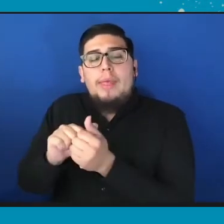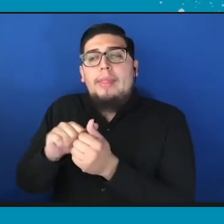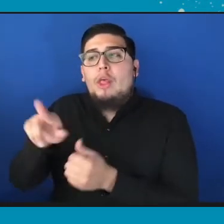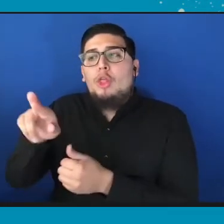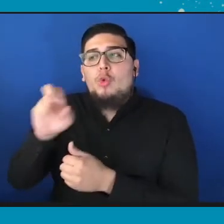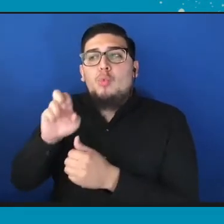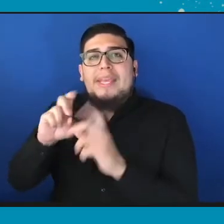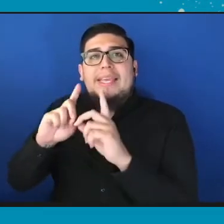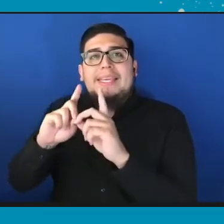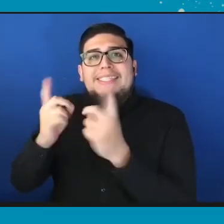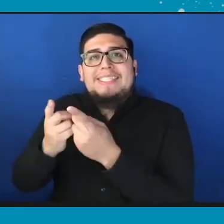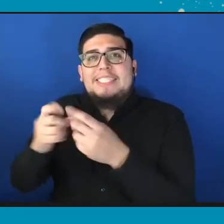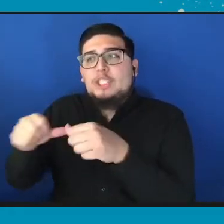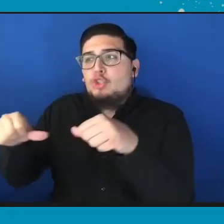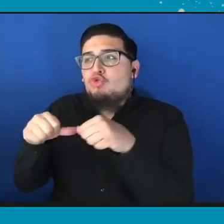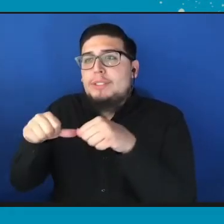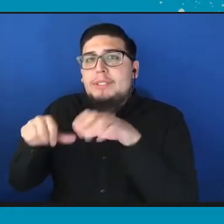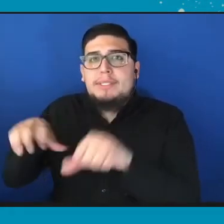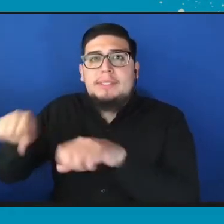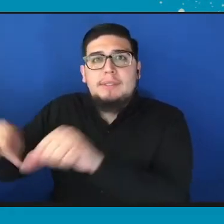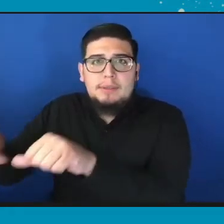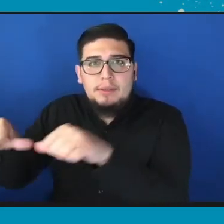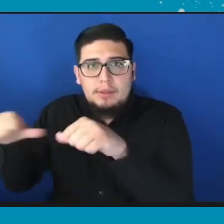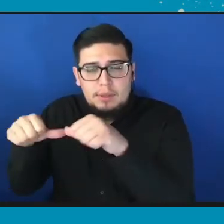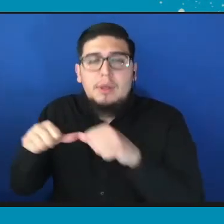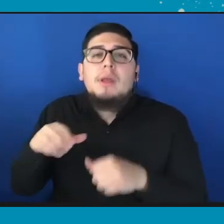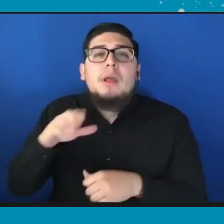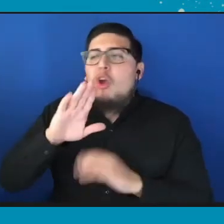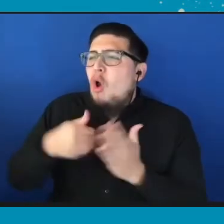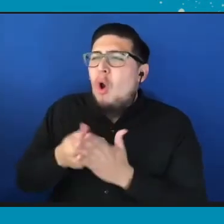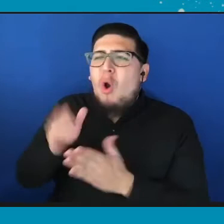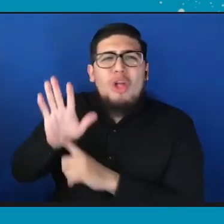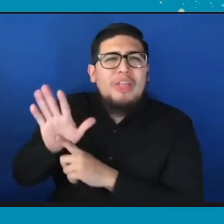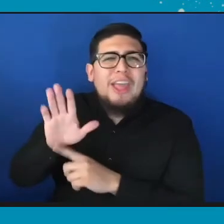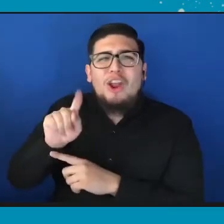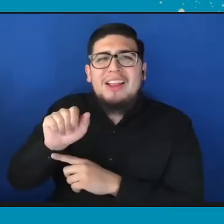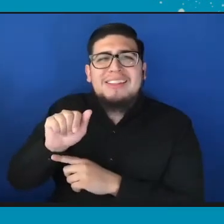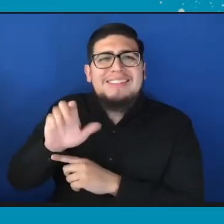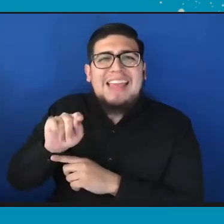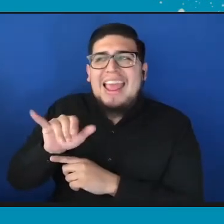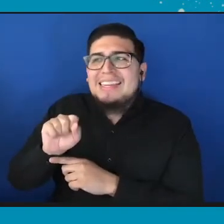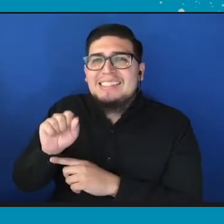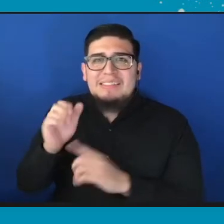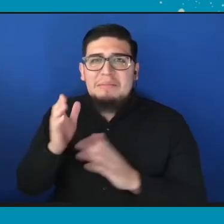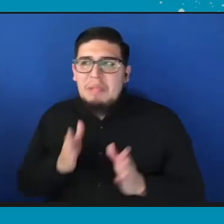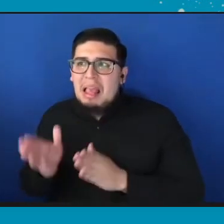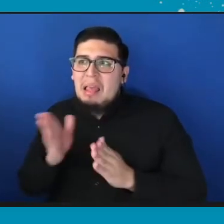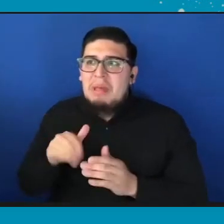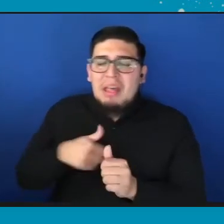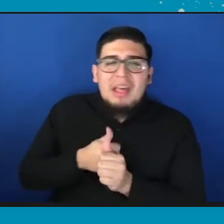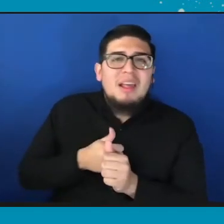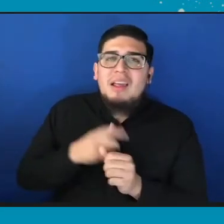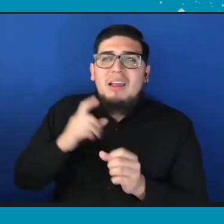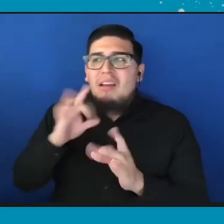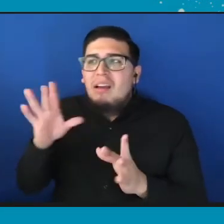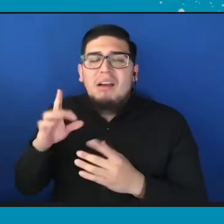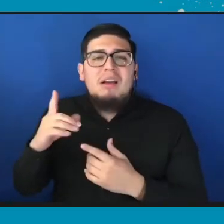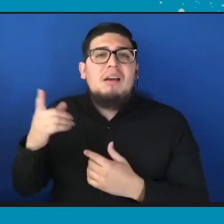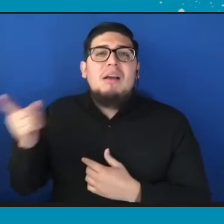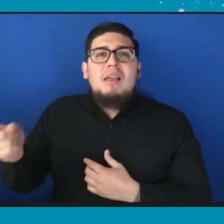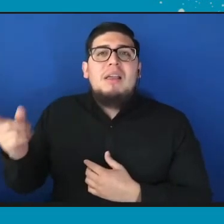address all of the tactics that these folks have put in play. House Bill 4 would